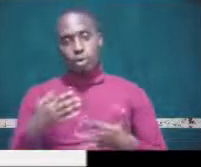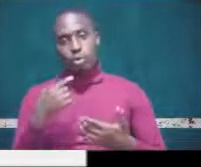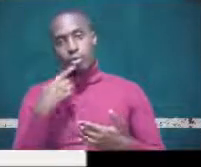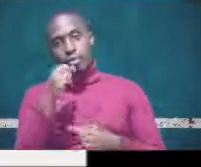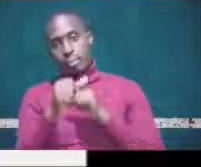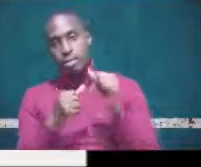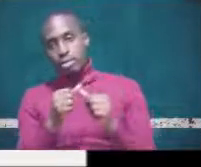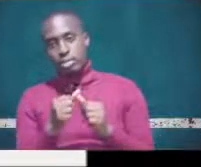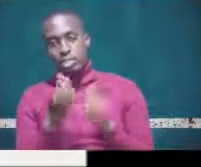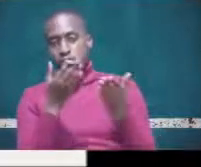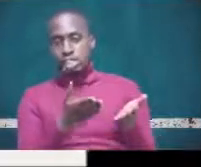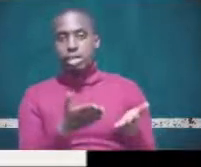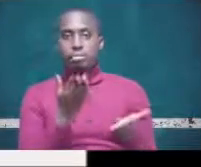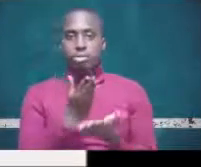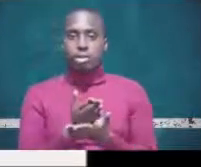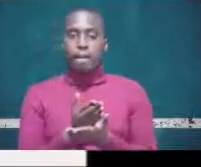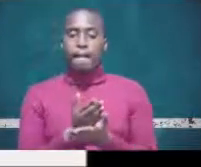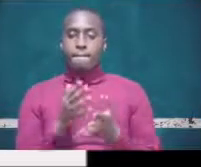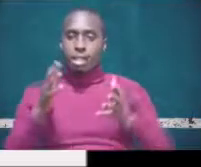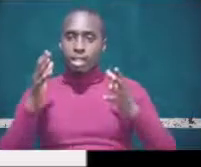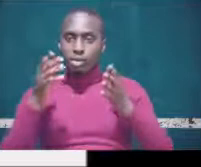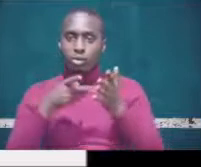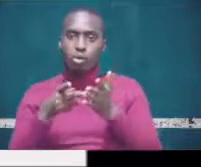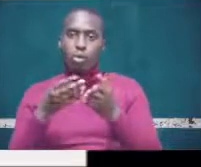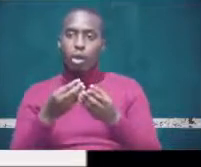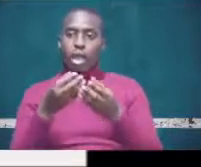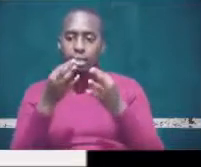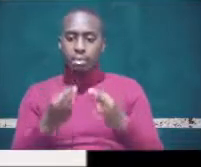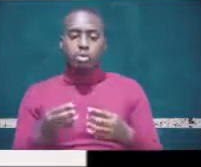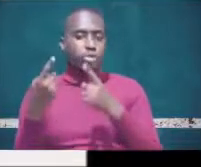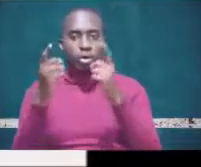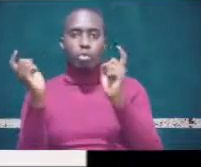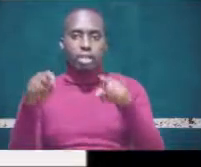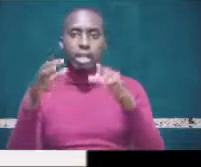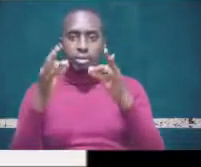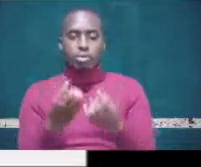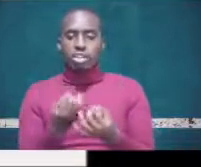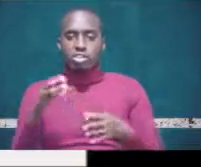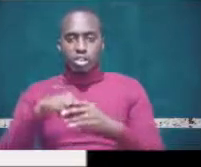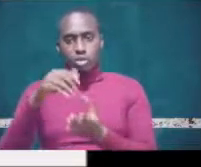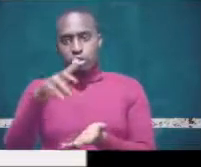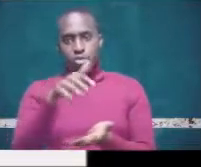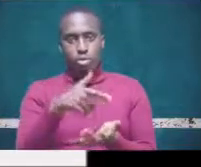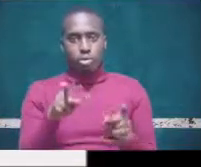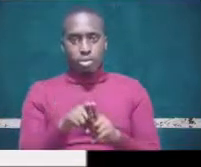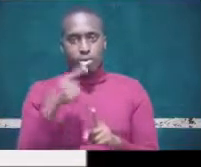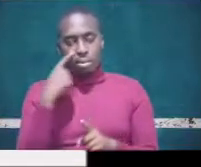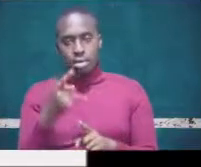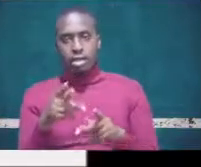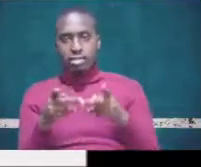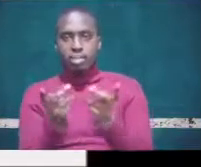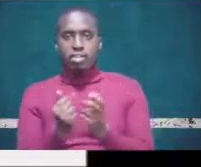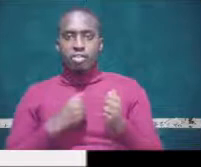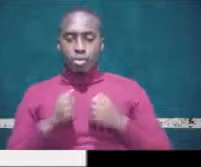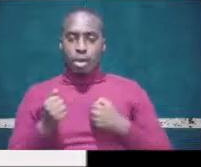that here there is mass production. So when you compare that, you can see the size of land that has